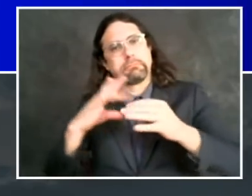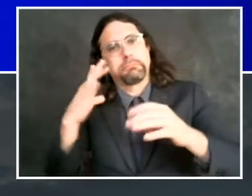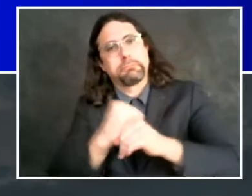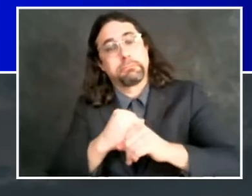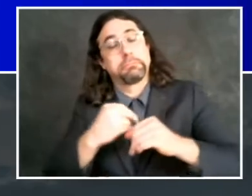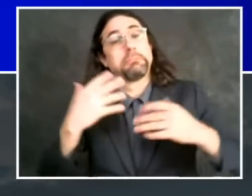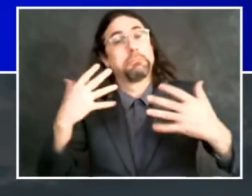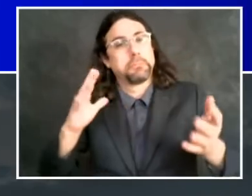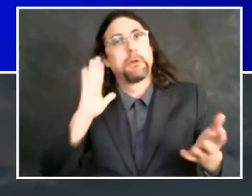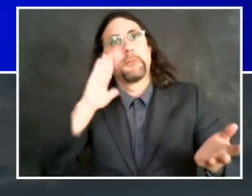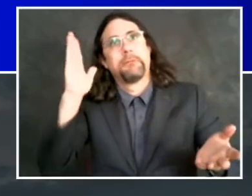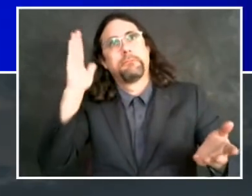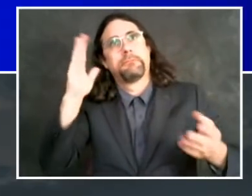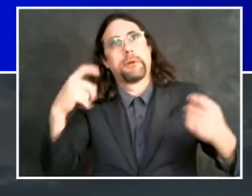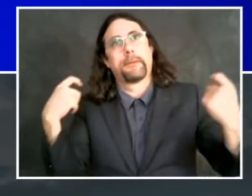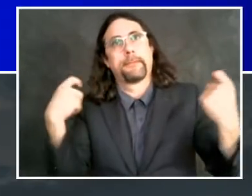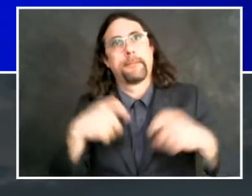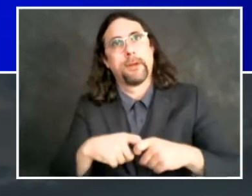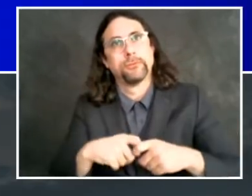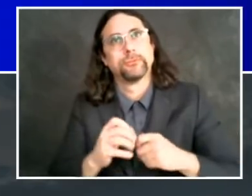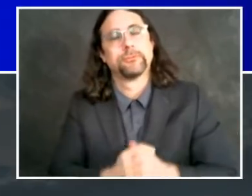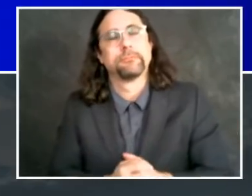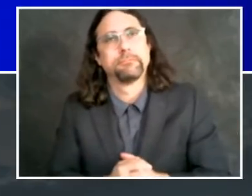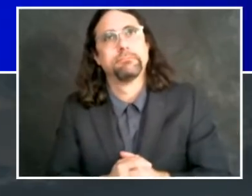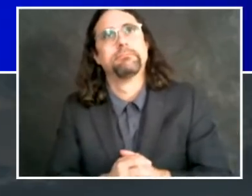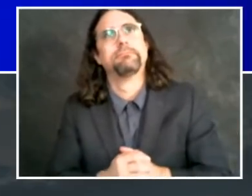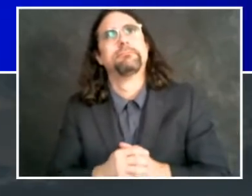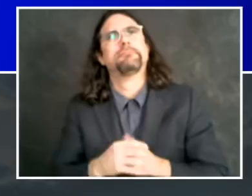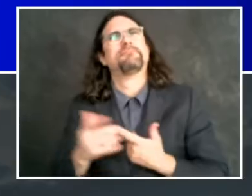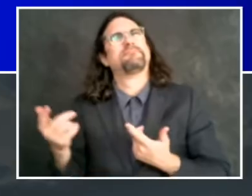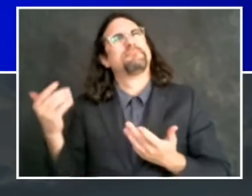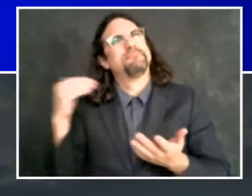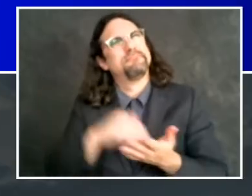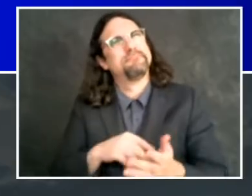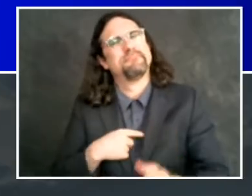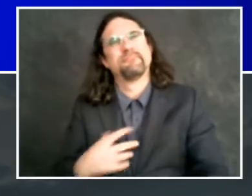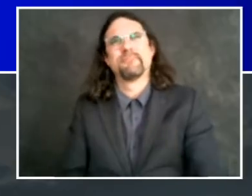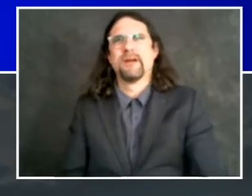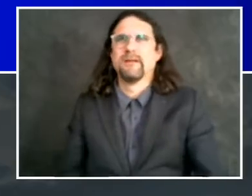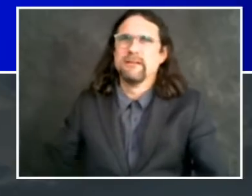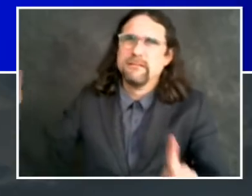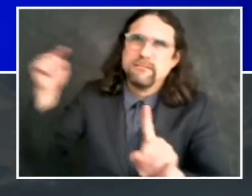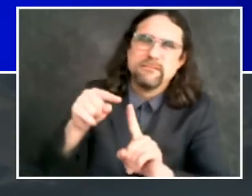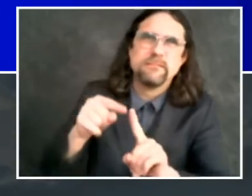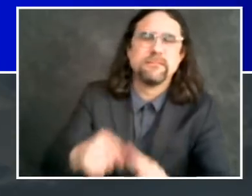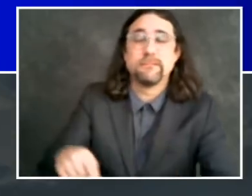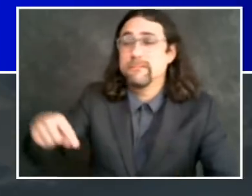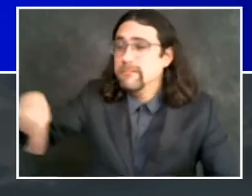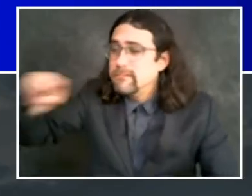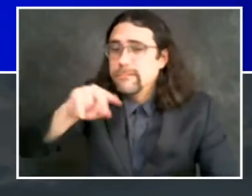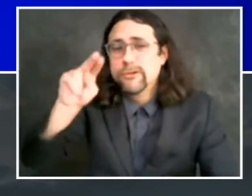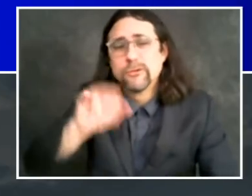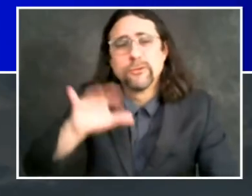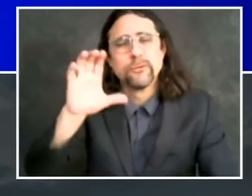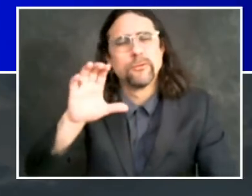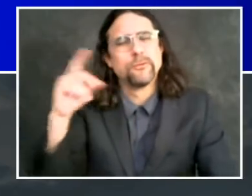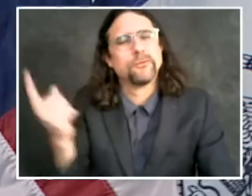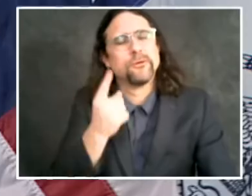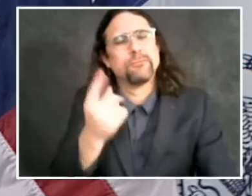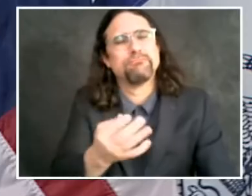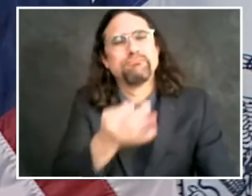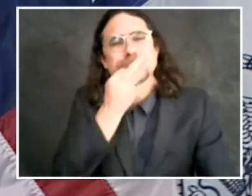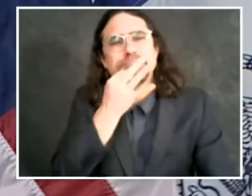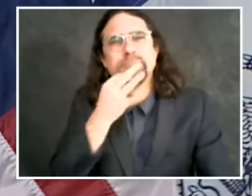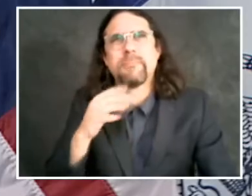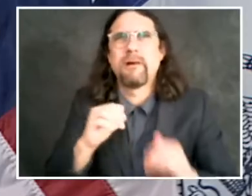way. Again, it's a very New York City idea. It's a New York City way of life. You know, New